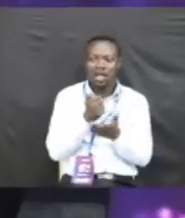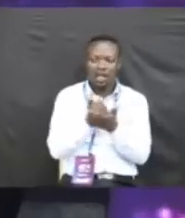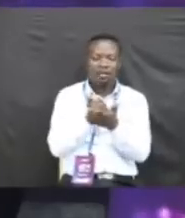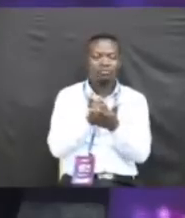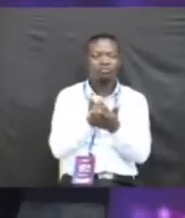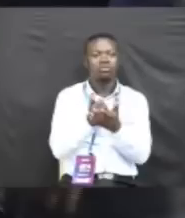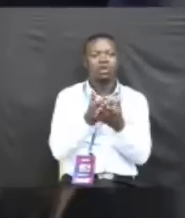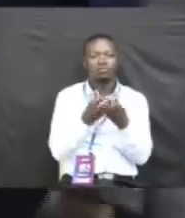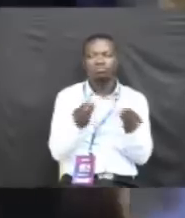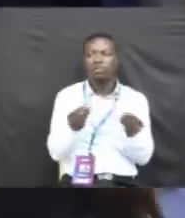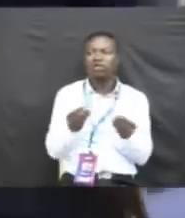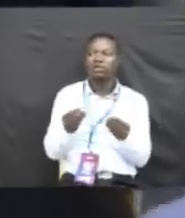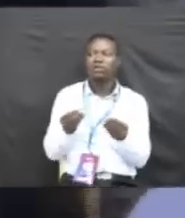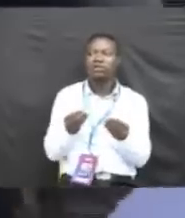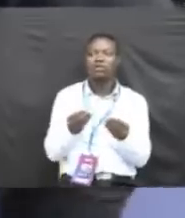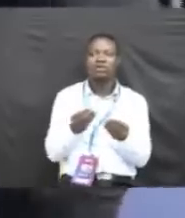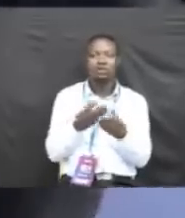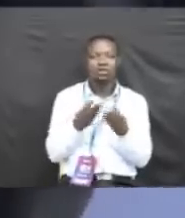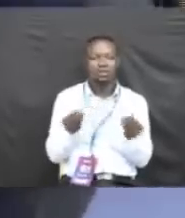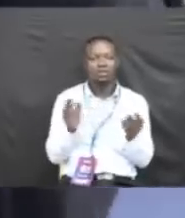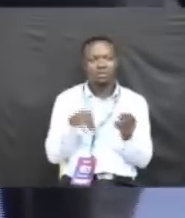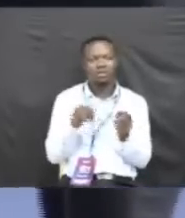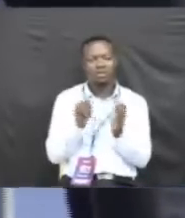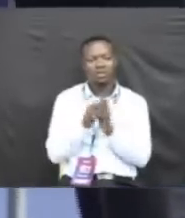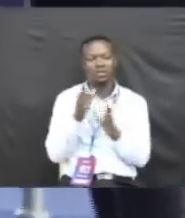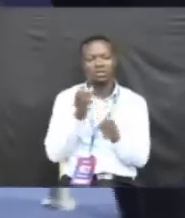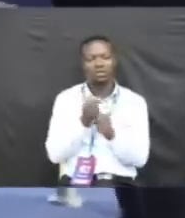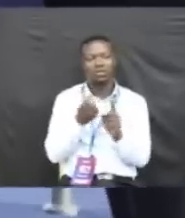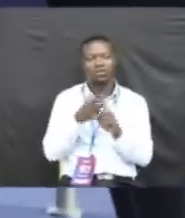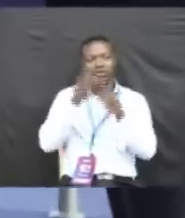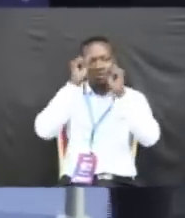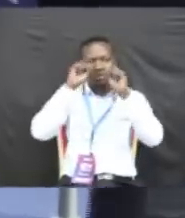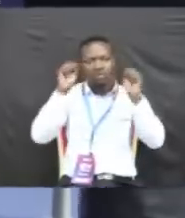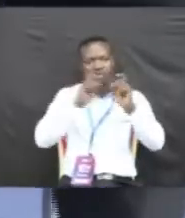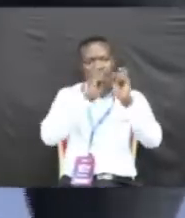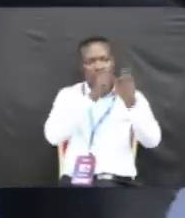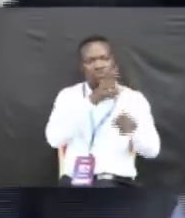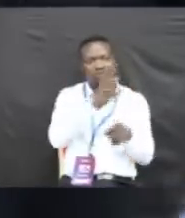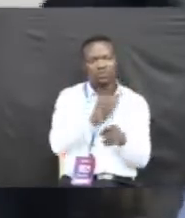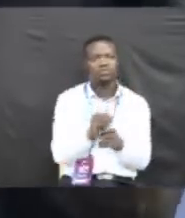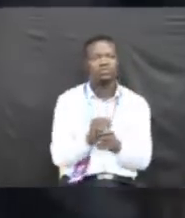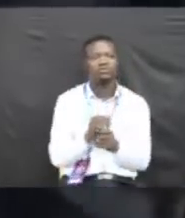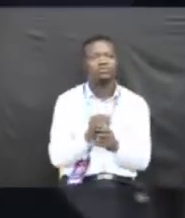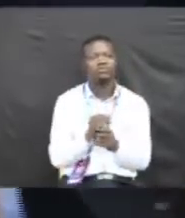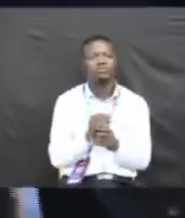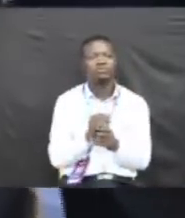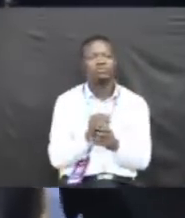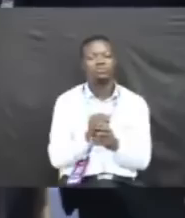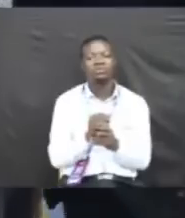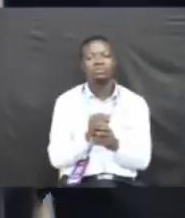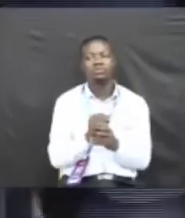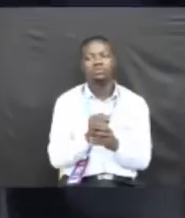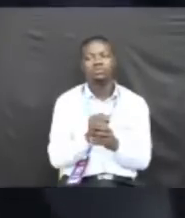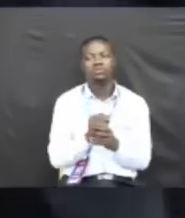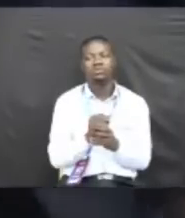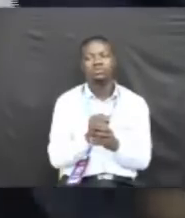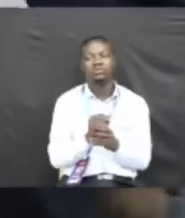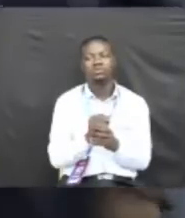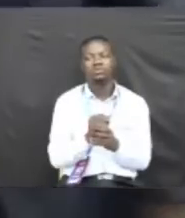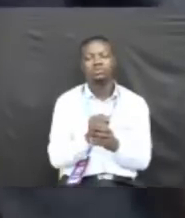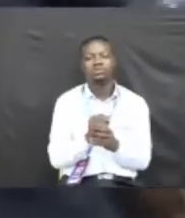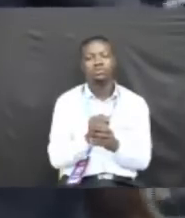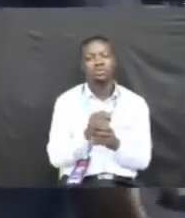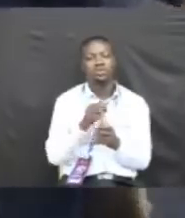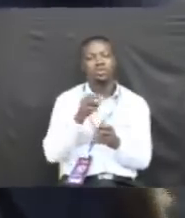center to this was received from the office of the president that's our brother elder Dr. Net